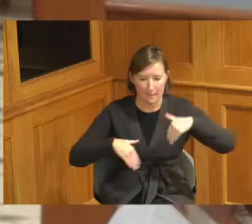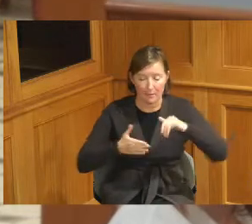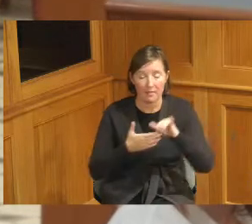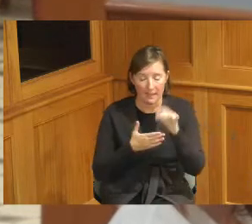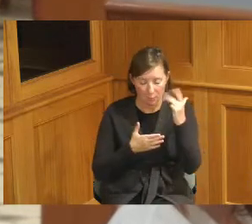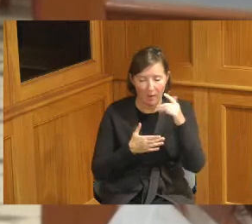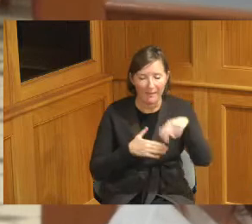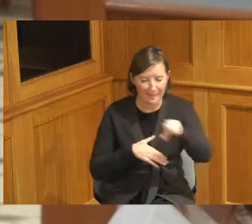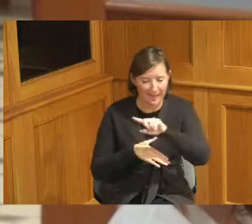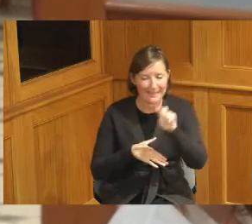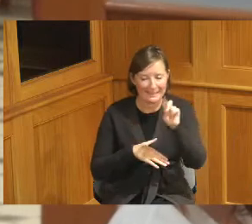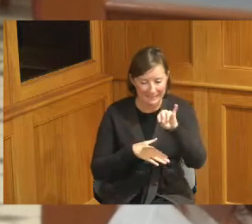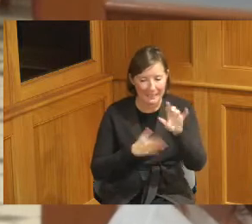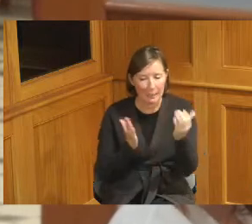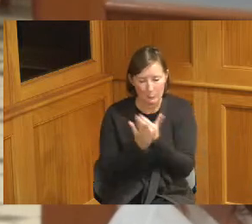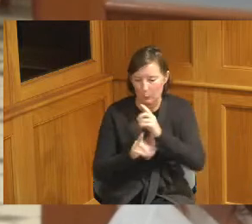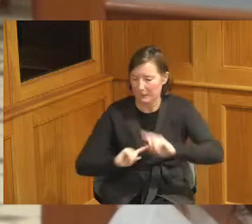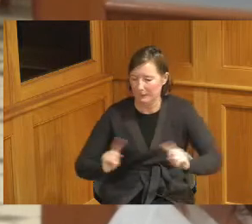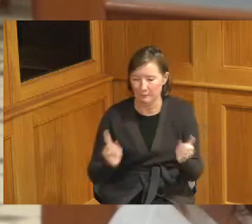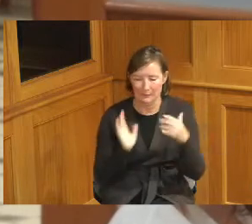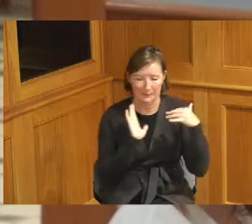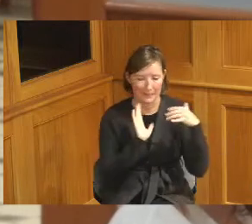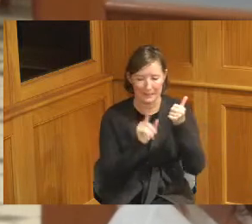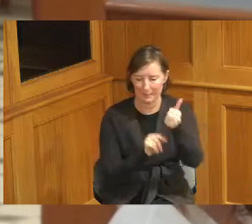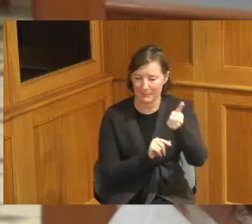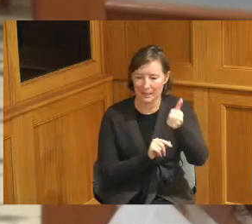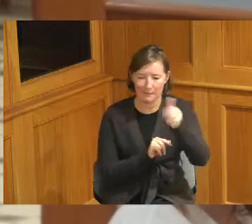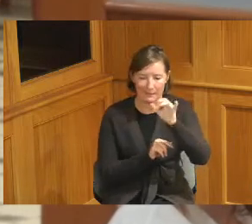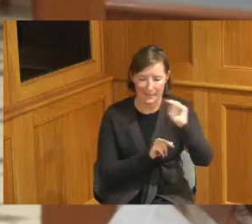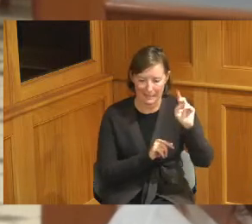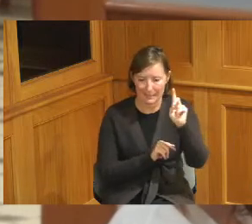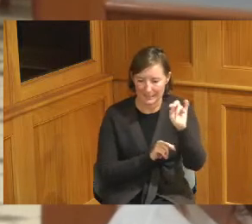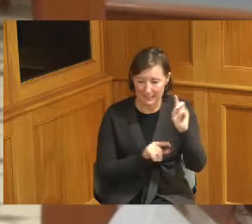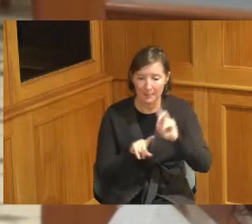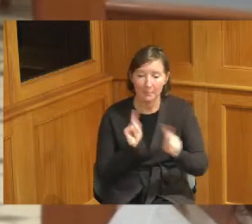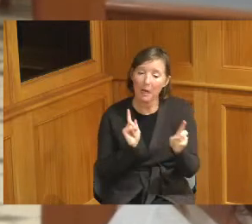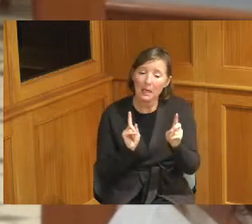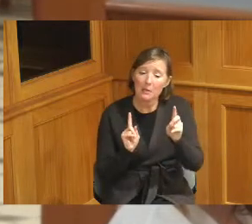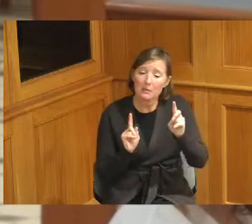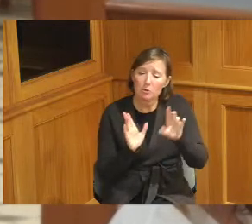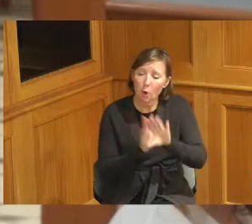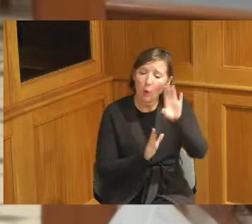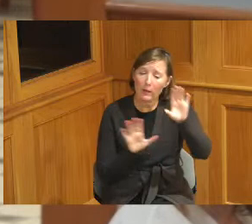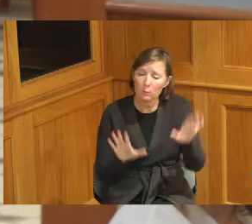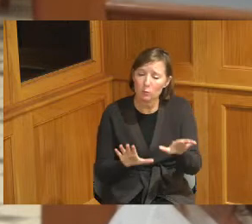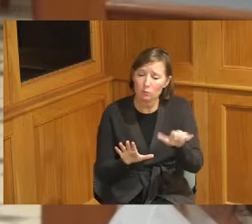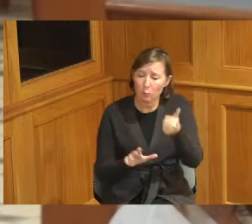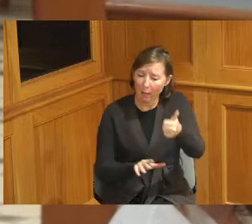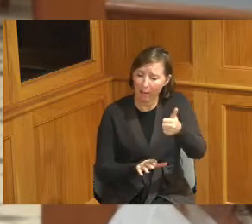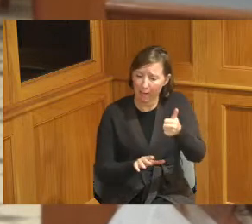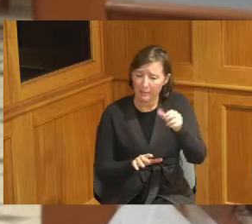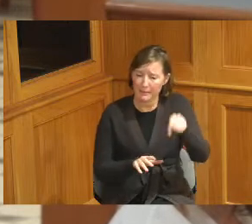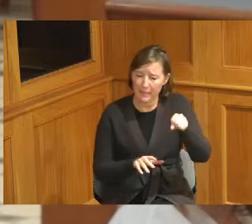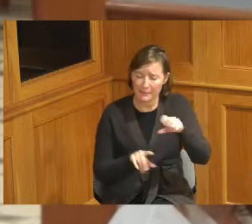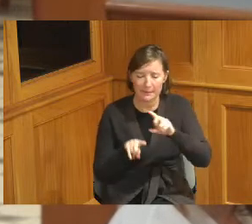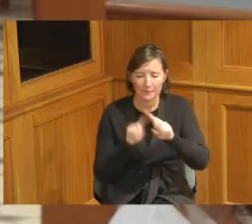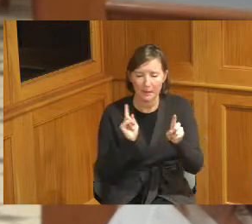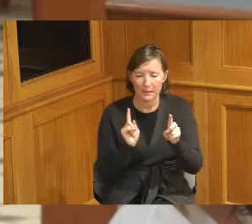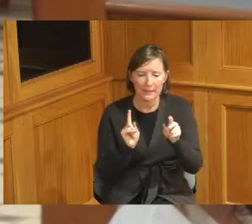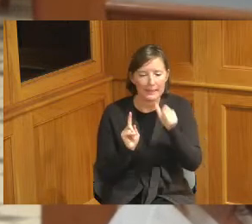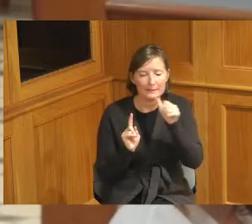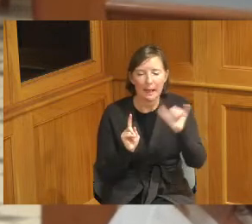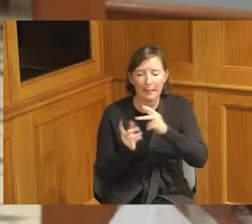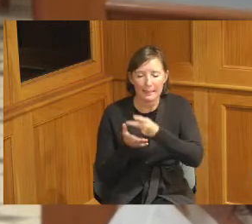study. Okay, is my understanding. But they're doing pretty well. I mean, it's not that they're not doing, the teens or something like